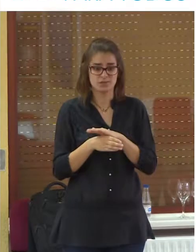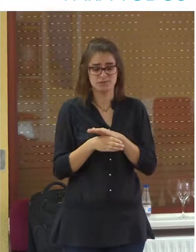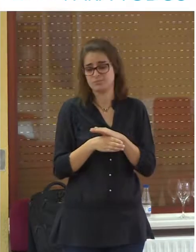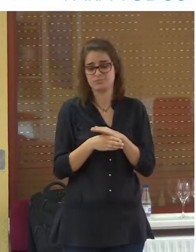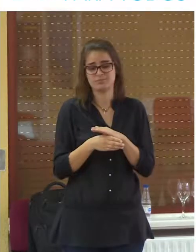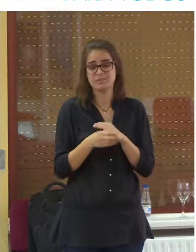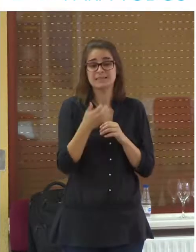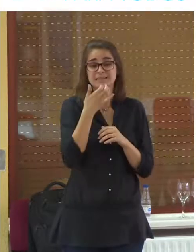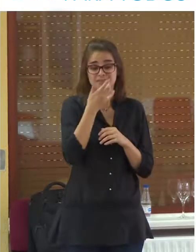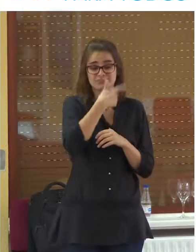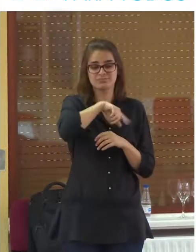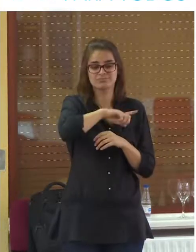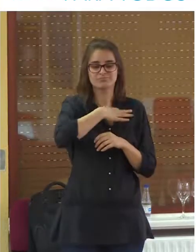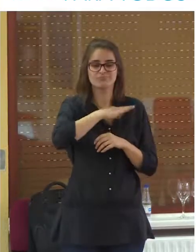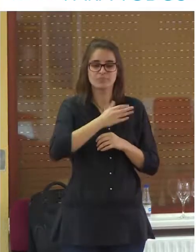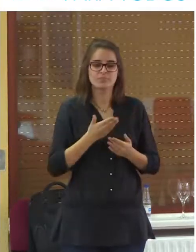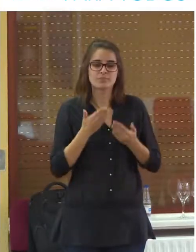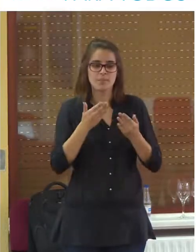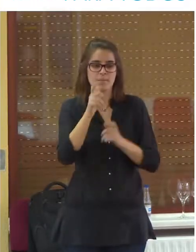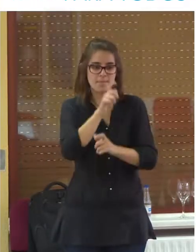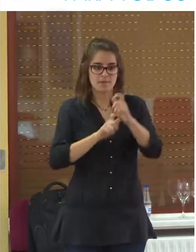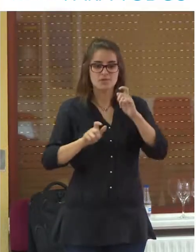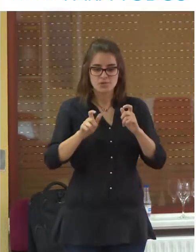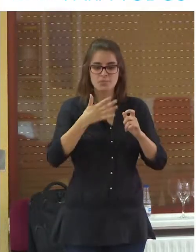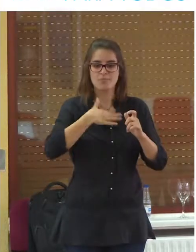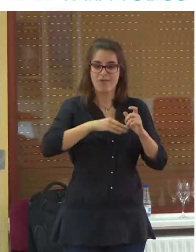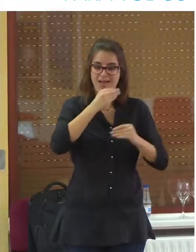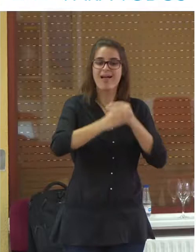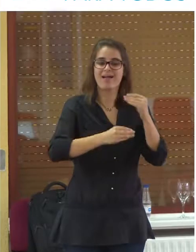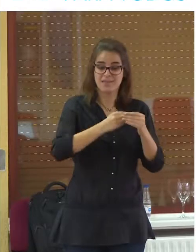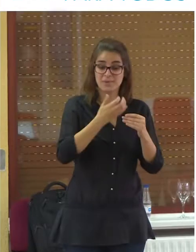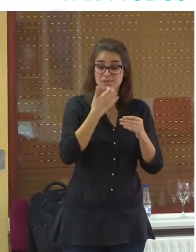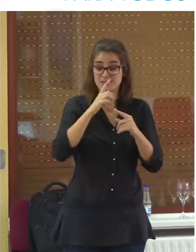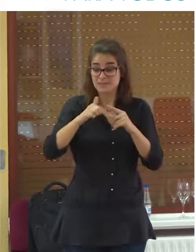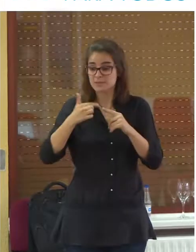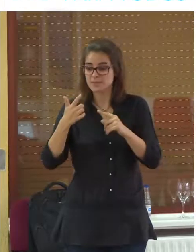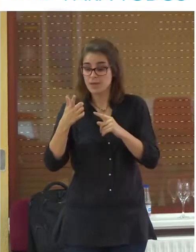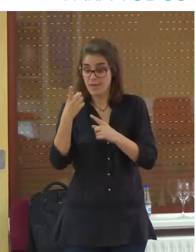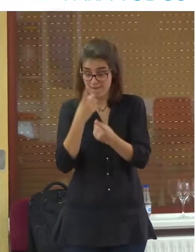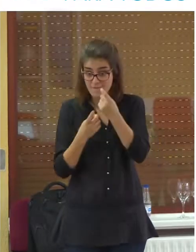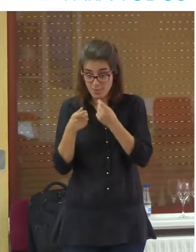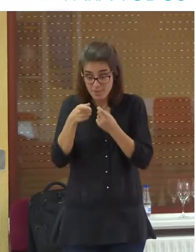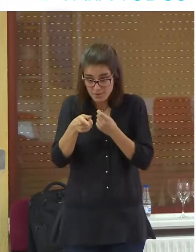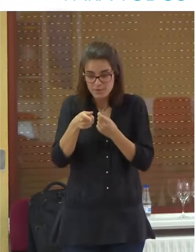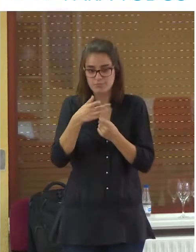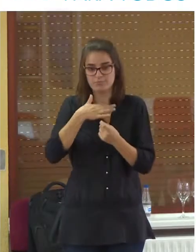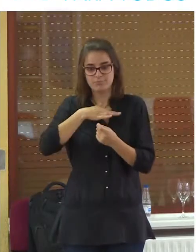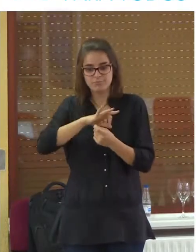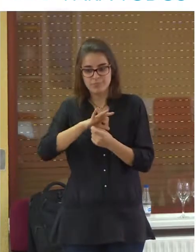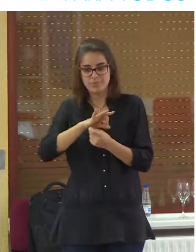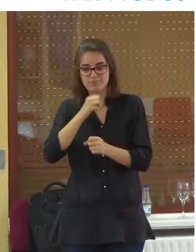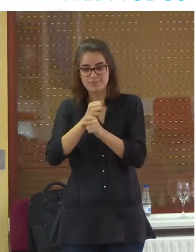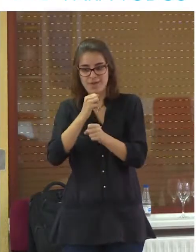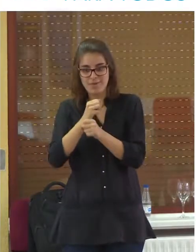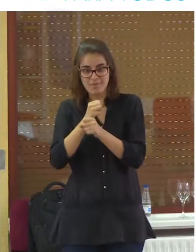paramount. Yes, we may help someone to do a certain job, but if the information to do that